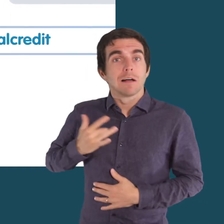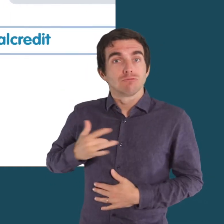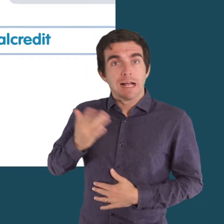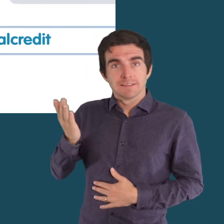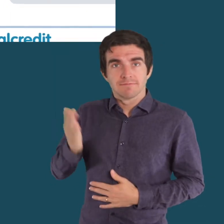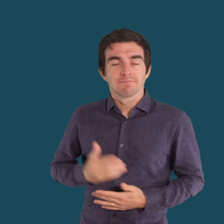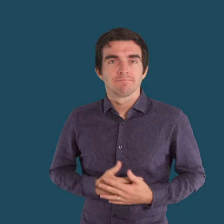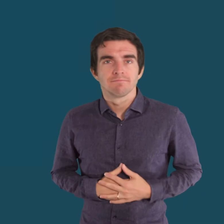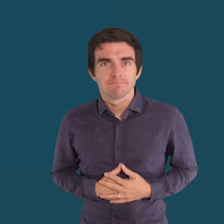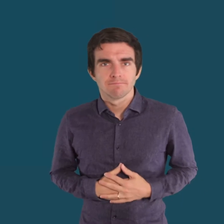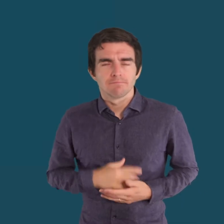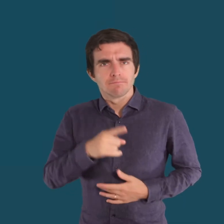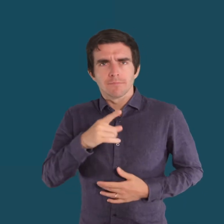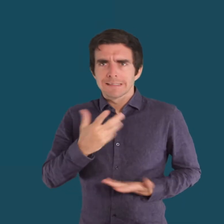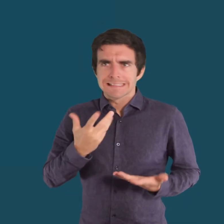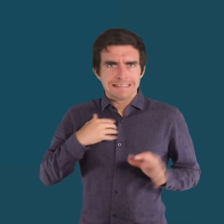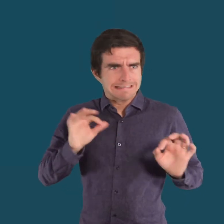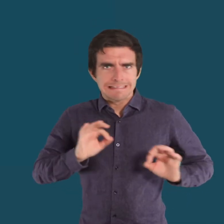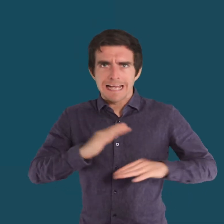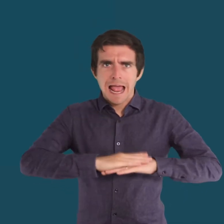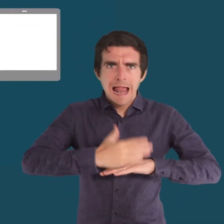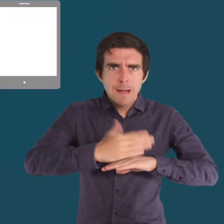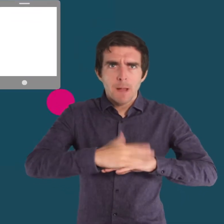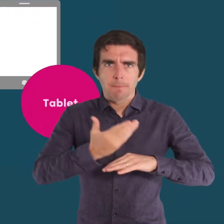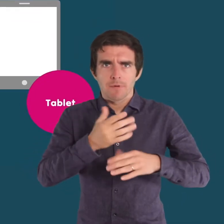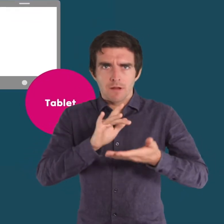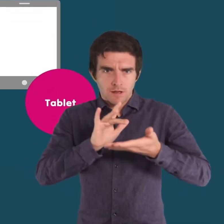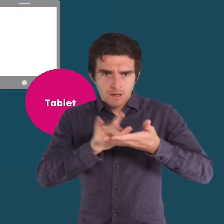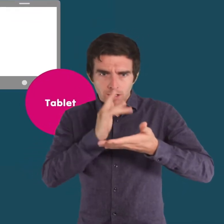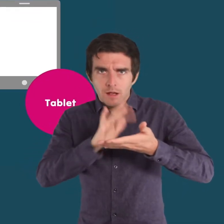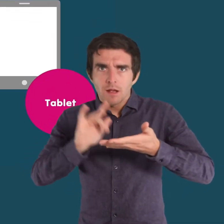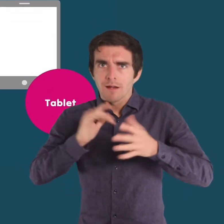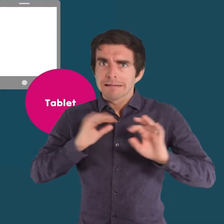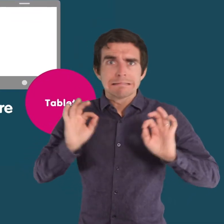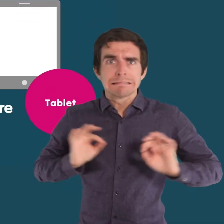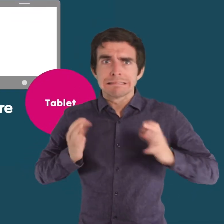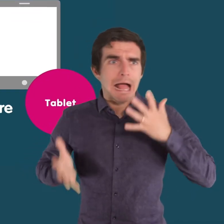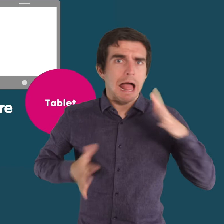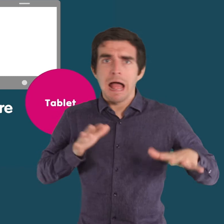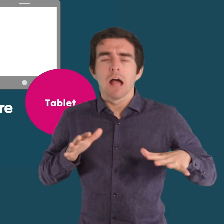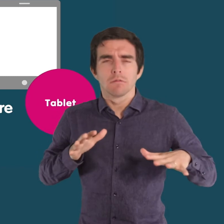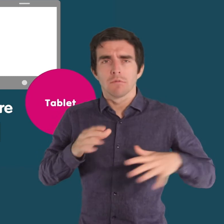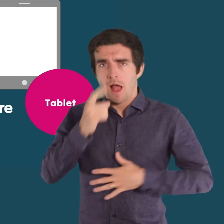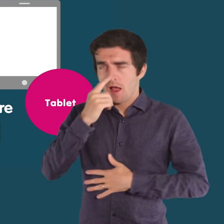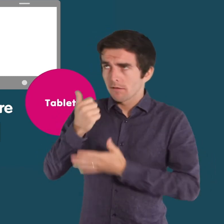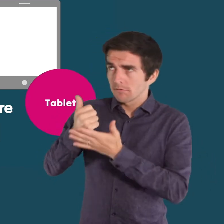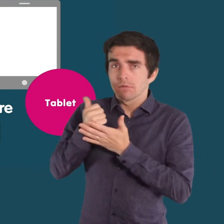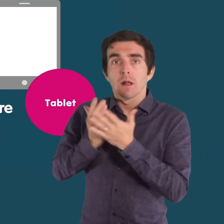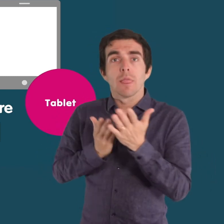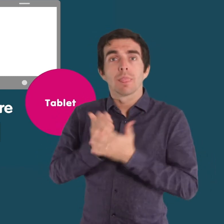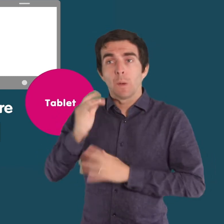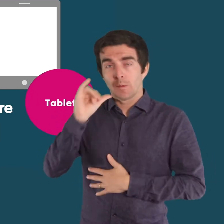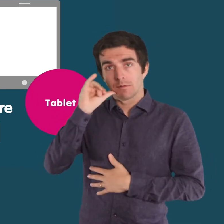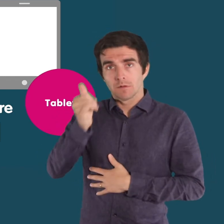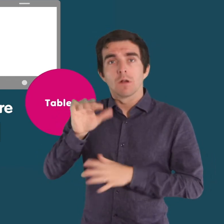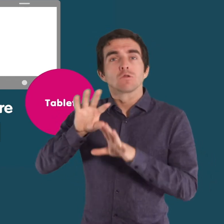nidirect.gov.uk/universalcredit. If you don't have access to a computer, smartphone or tablet, you can get assistance by calling the Universal Credit Service